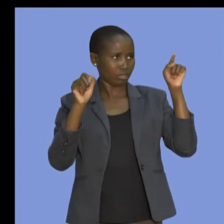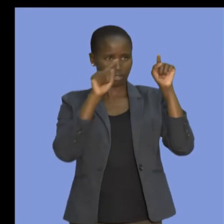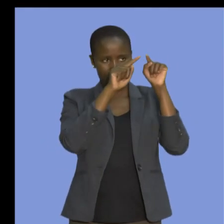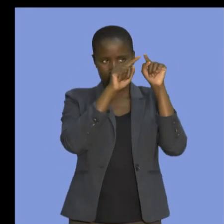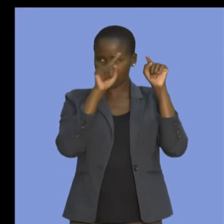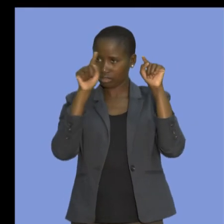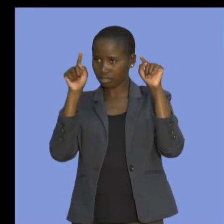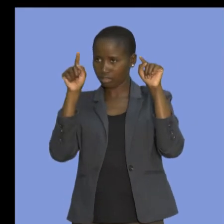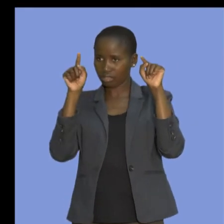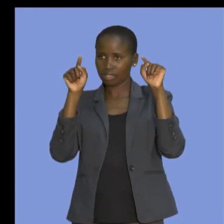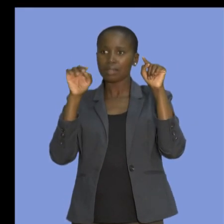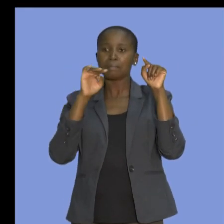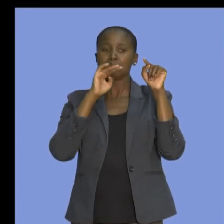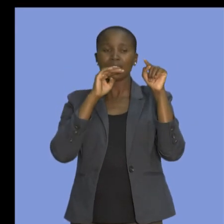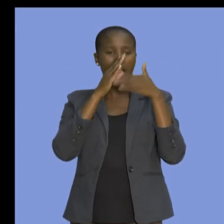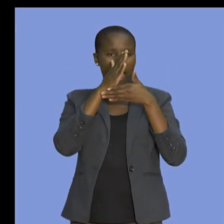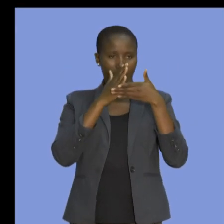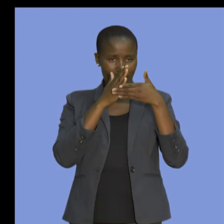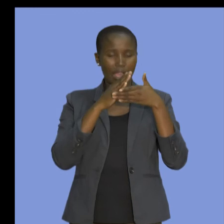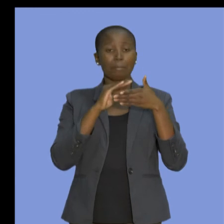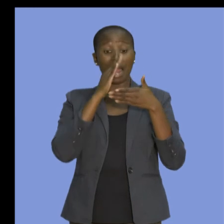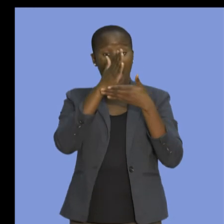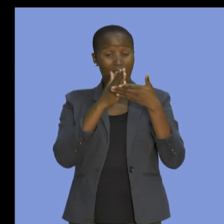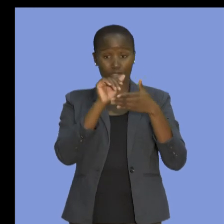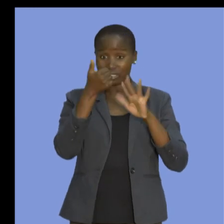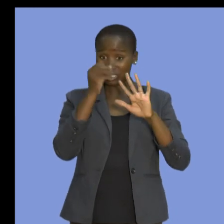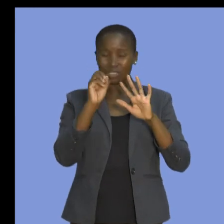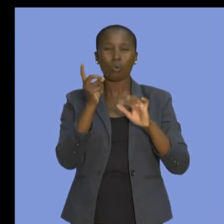there. Half will be 30.